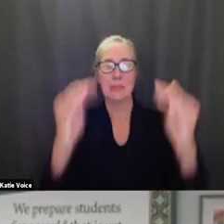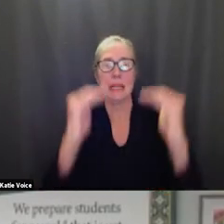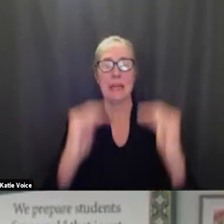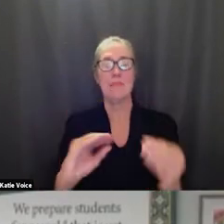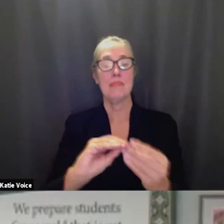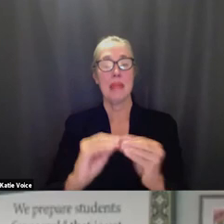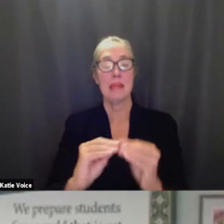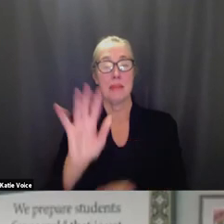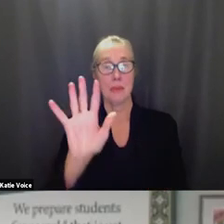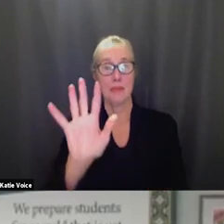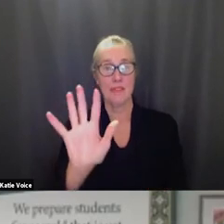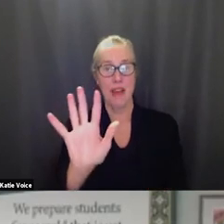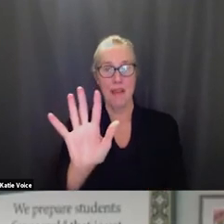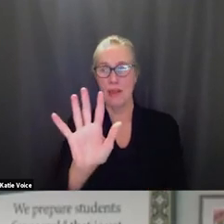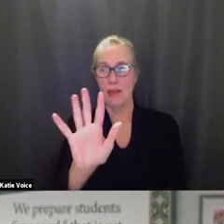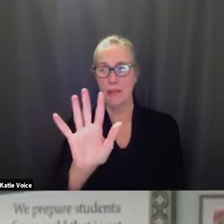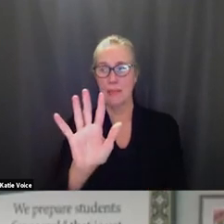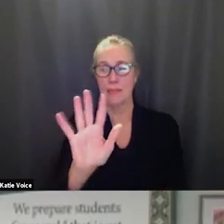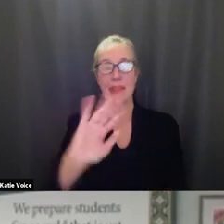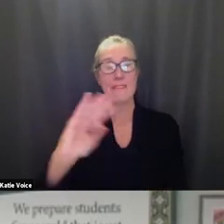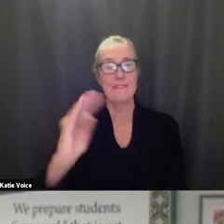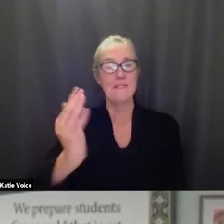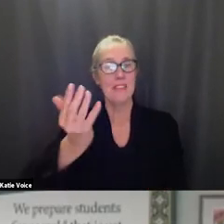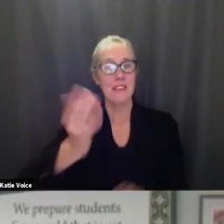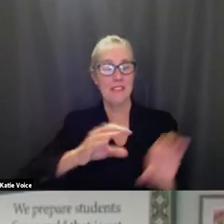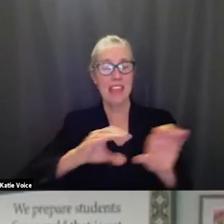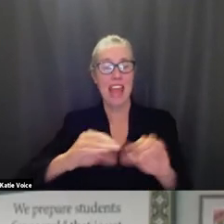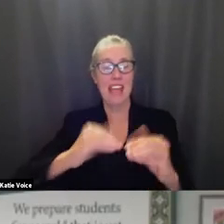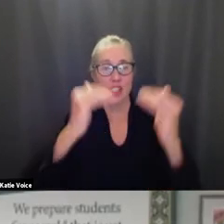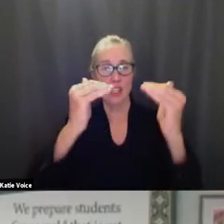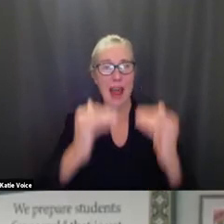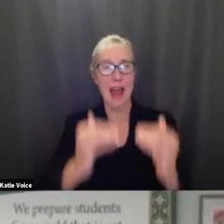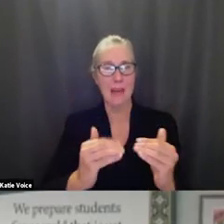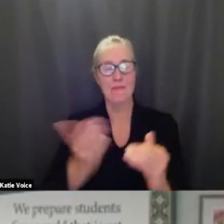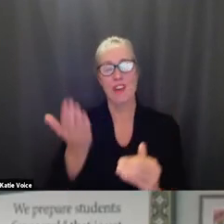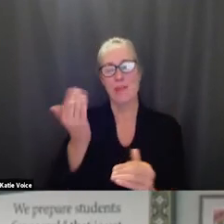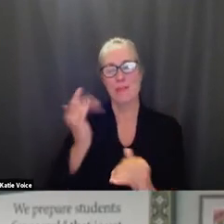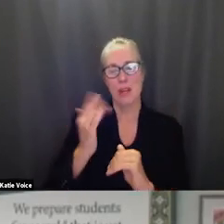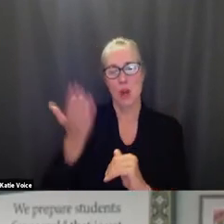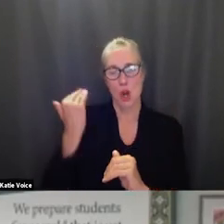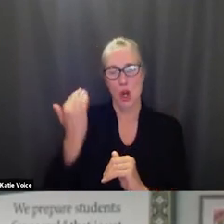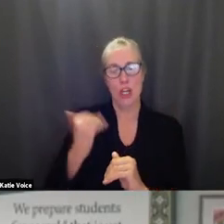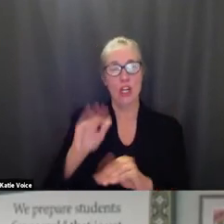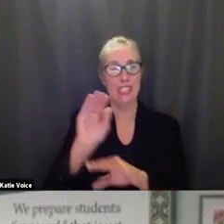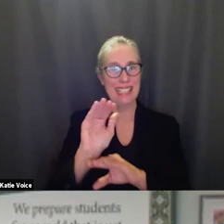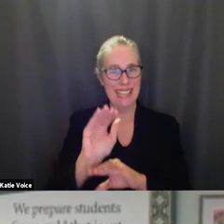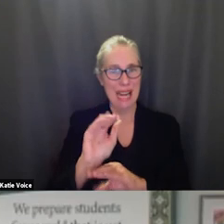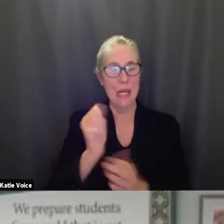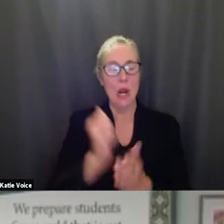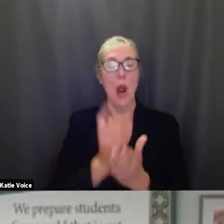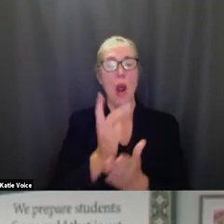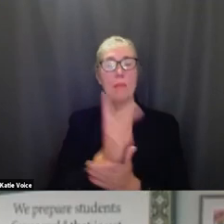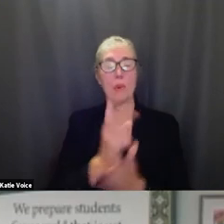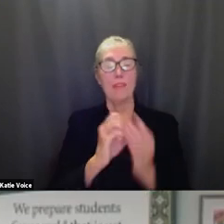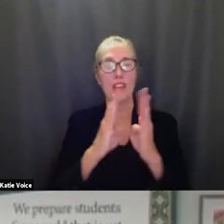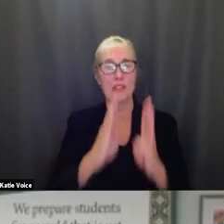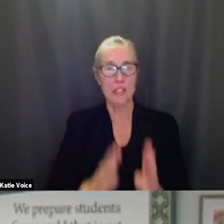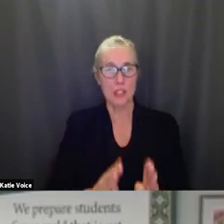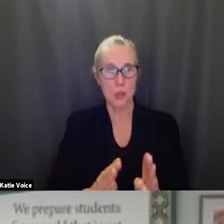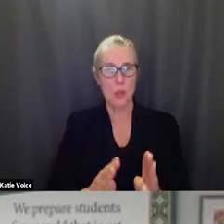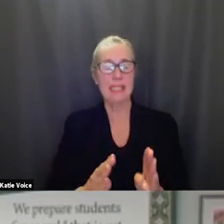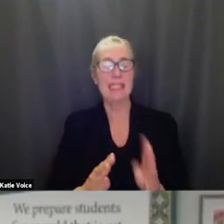five the fifth action item from earlier tonight is the approval of student discipline based on edcode48918